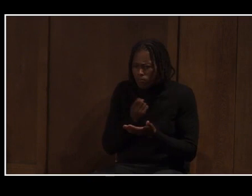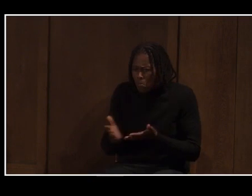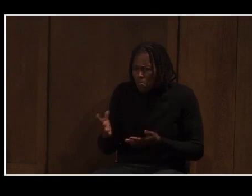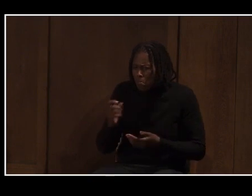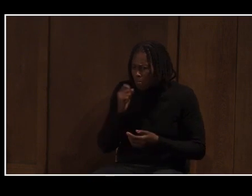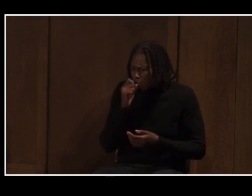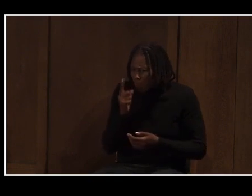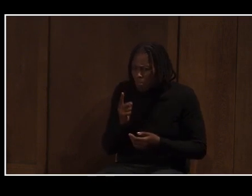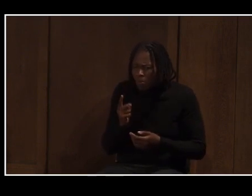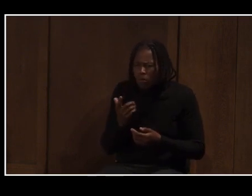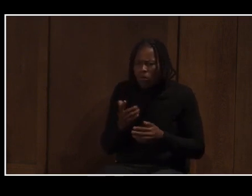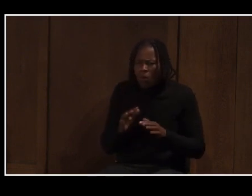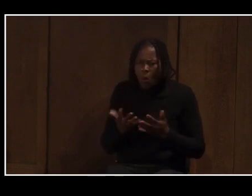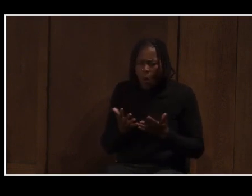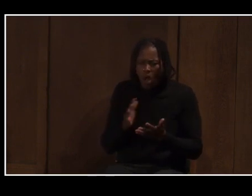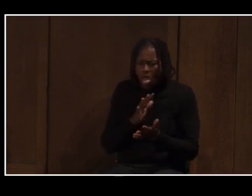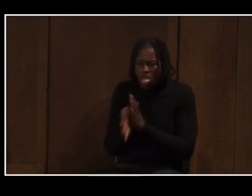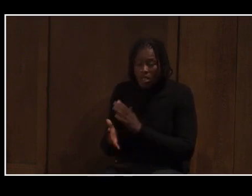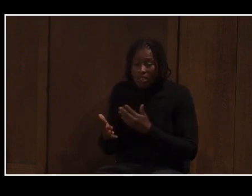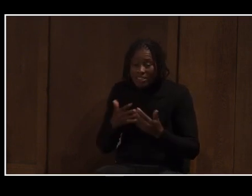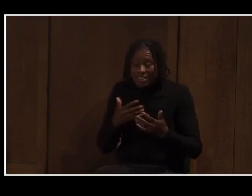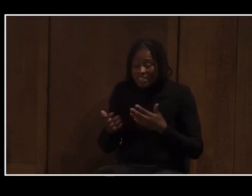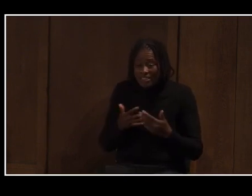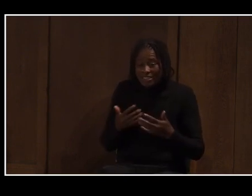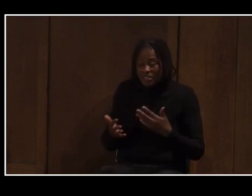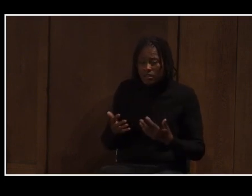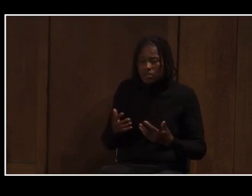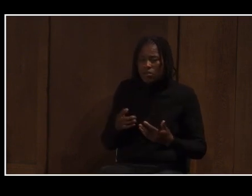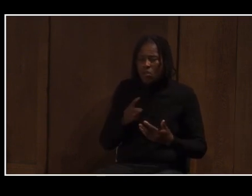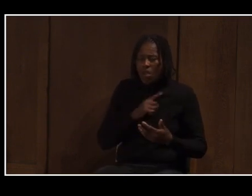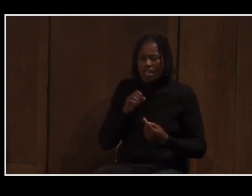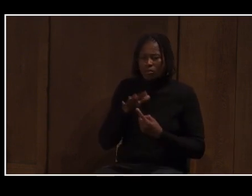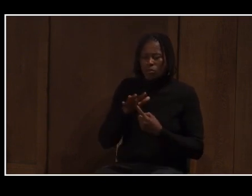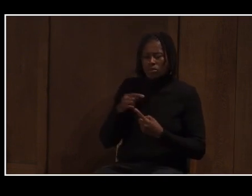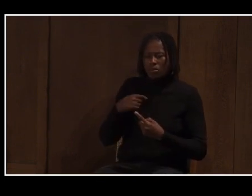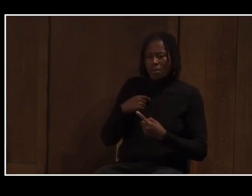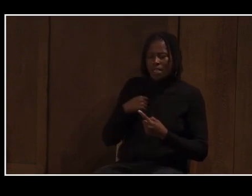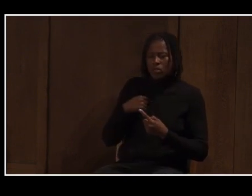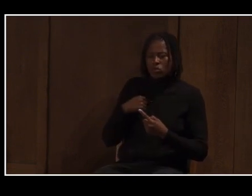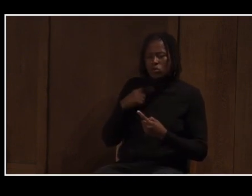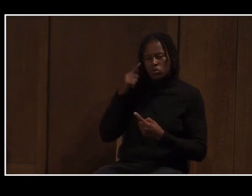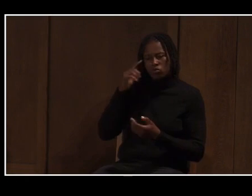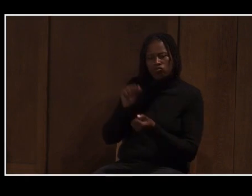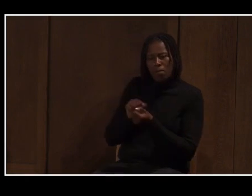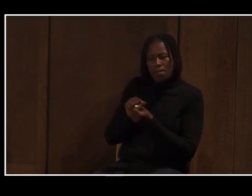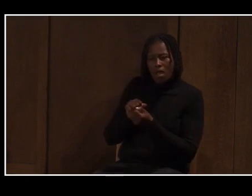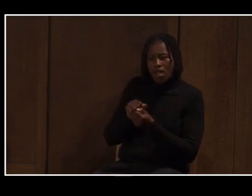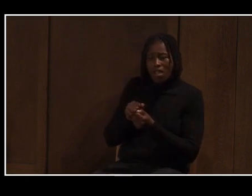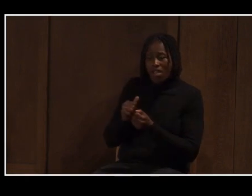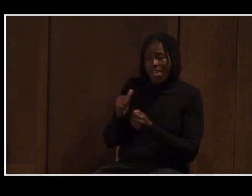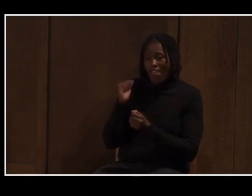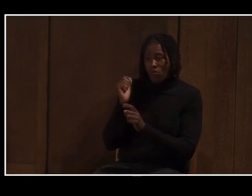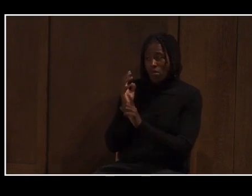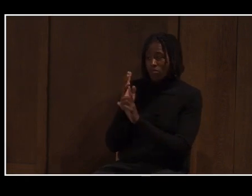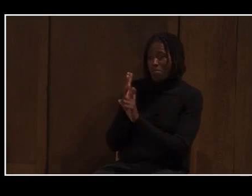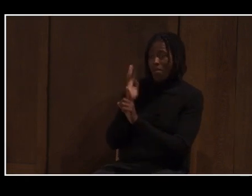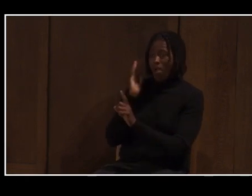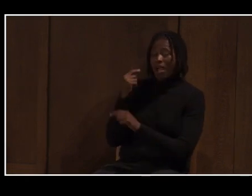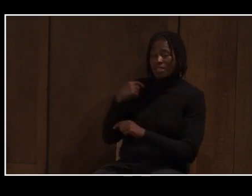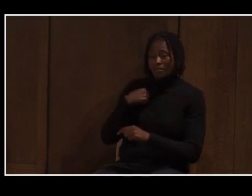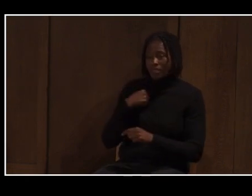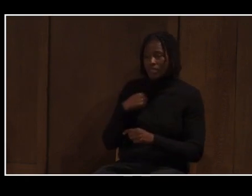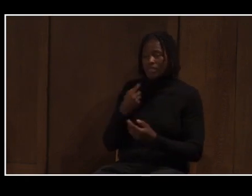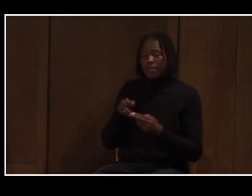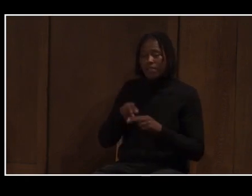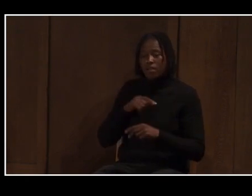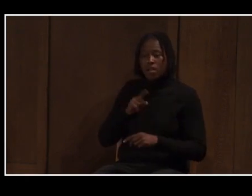me, is important in terms of honoring my ancestors, everybody behind me, and when I walk into a room, people